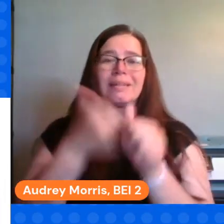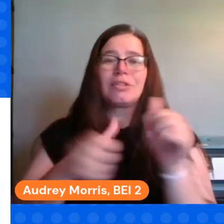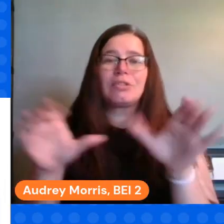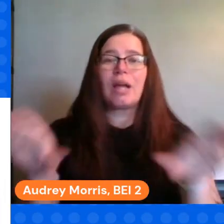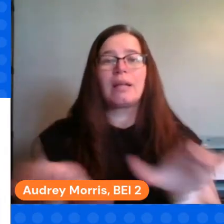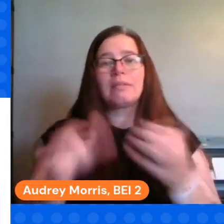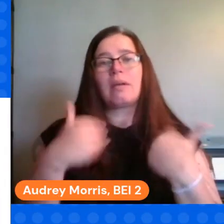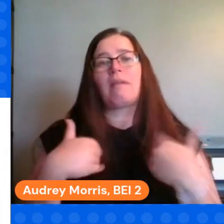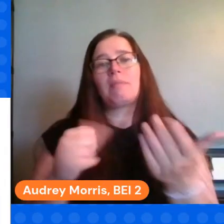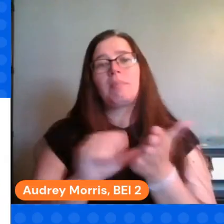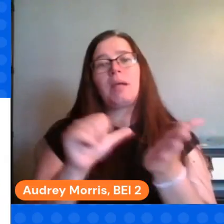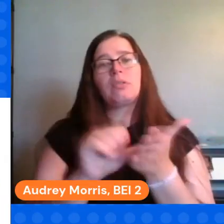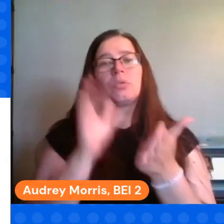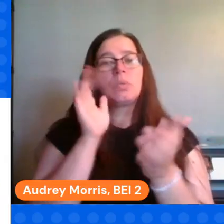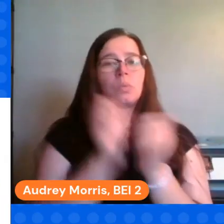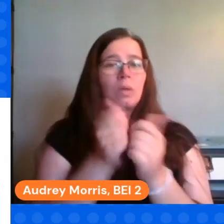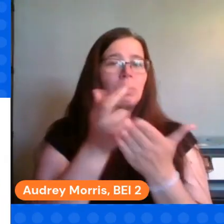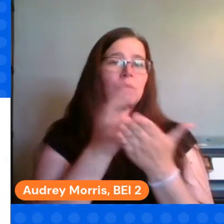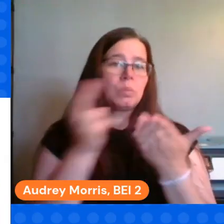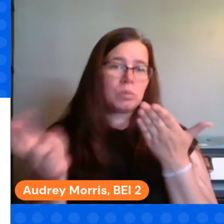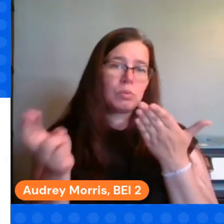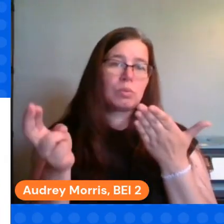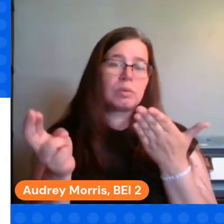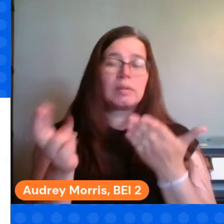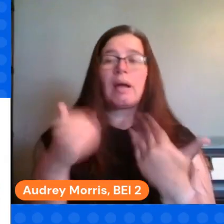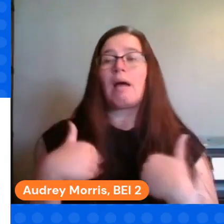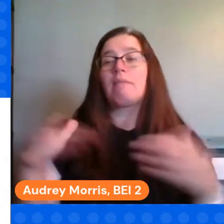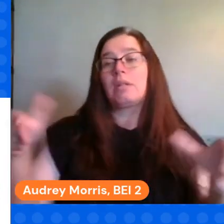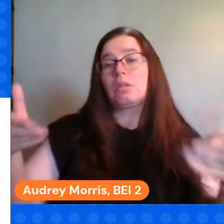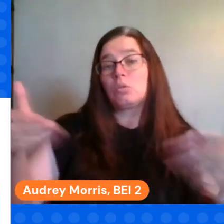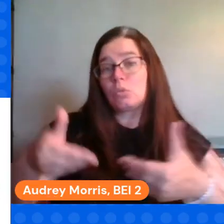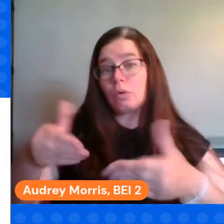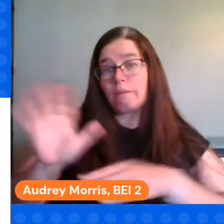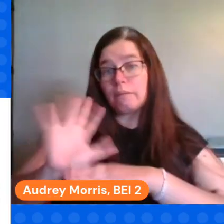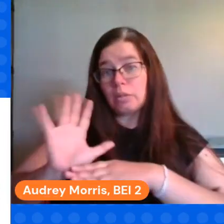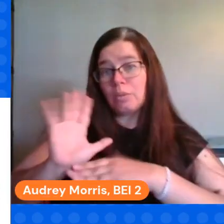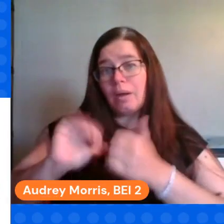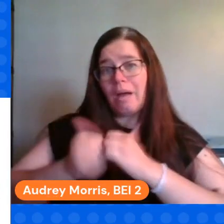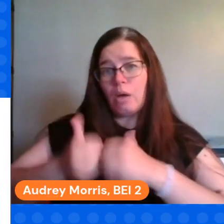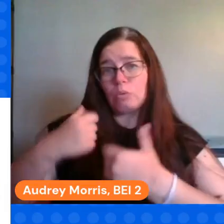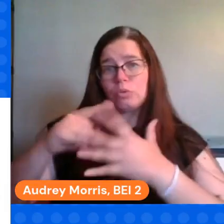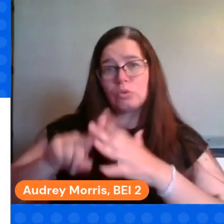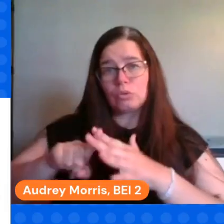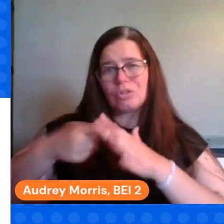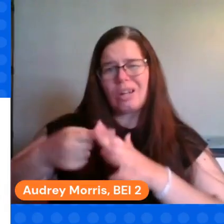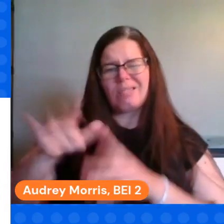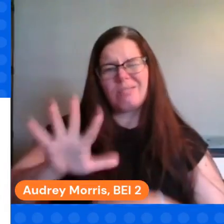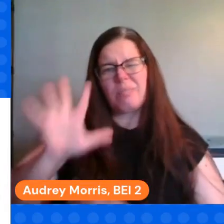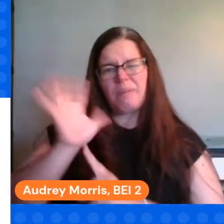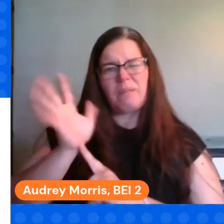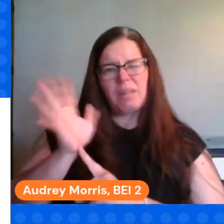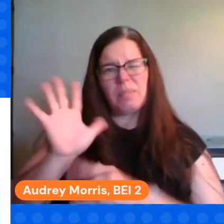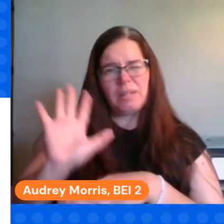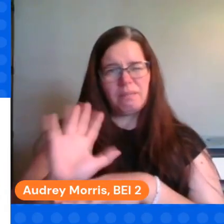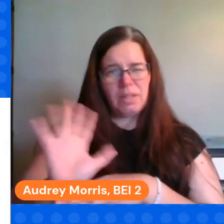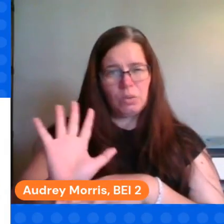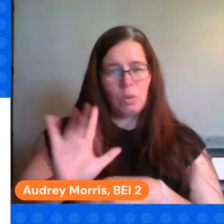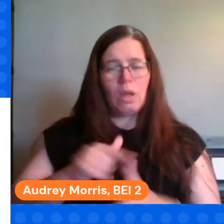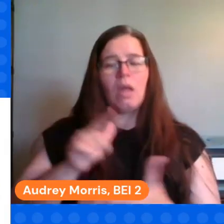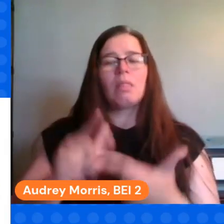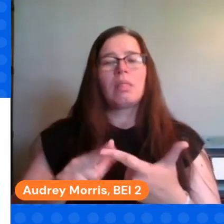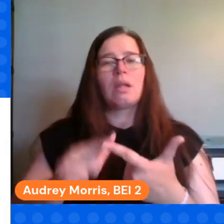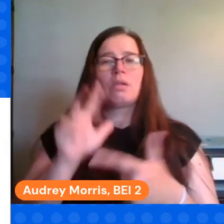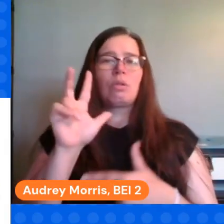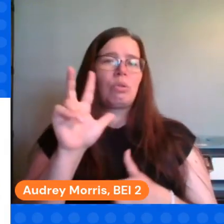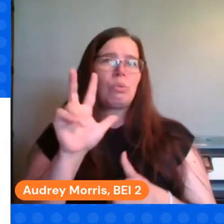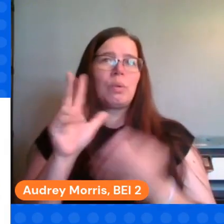several resources. You have an intro video that get you started with the project. It's like about 5 minutes. Then 3 other short videos with things to try, like maybe